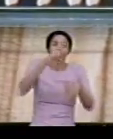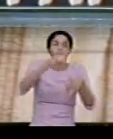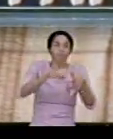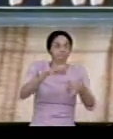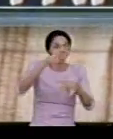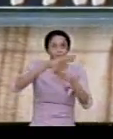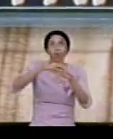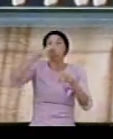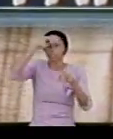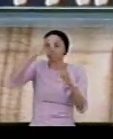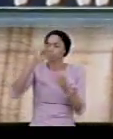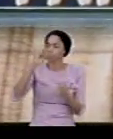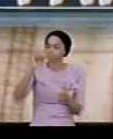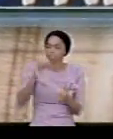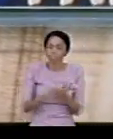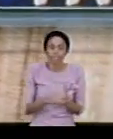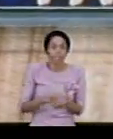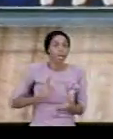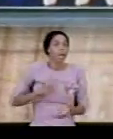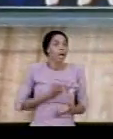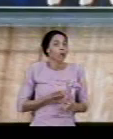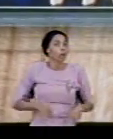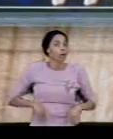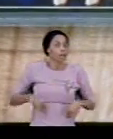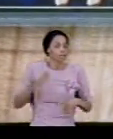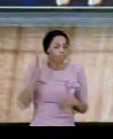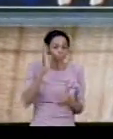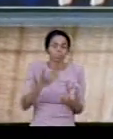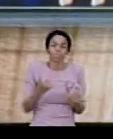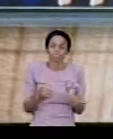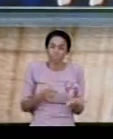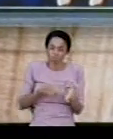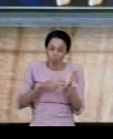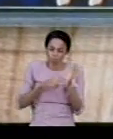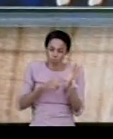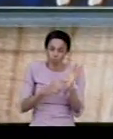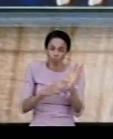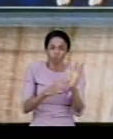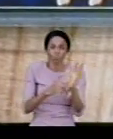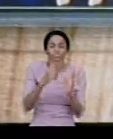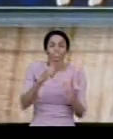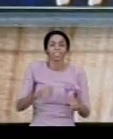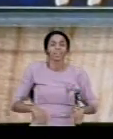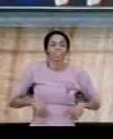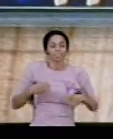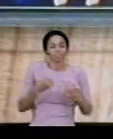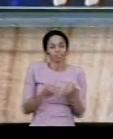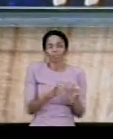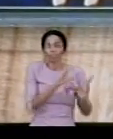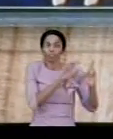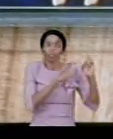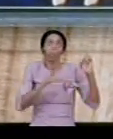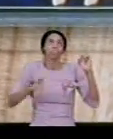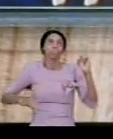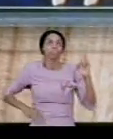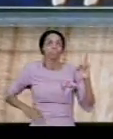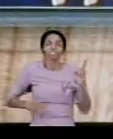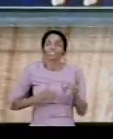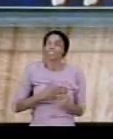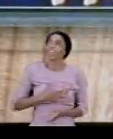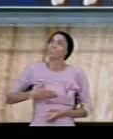believing him, leaning on him, reflect the life of Christ, pleasing the